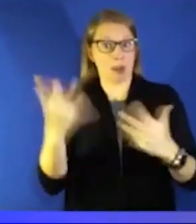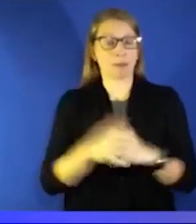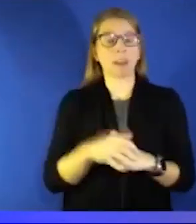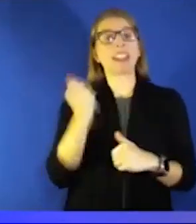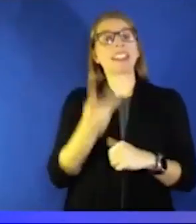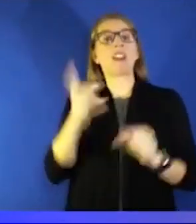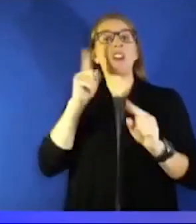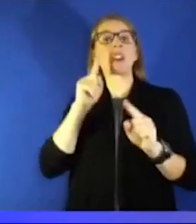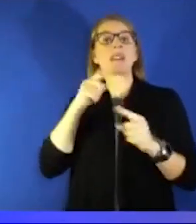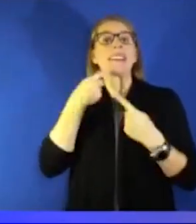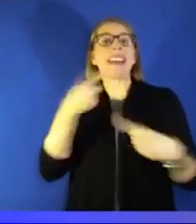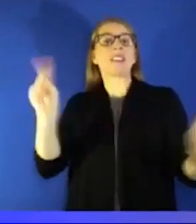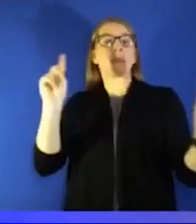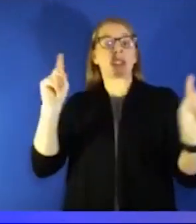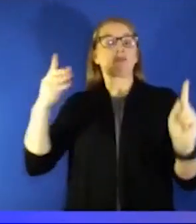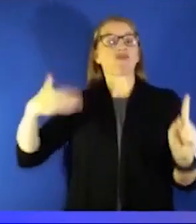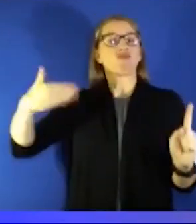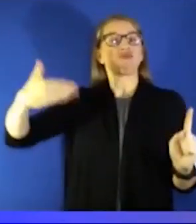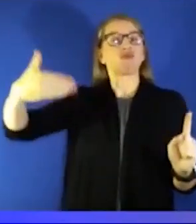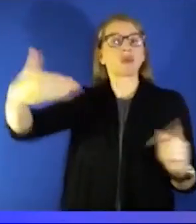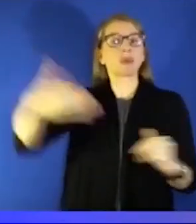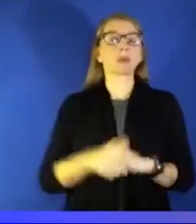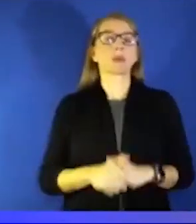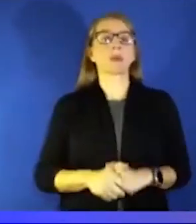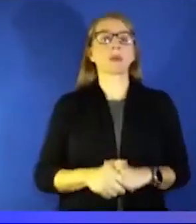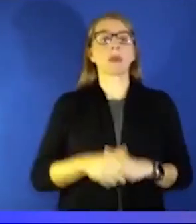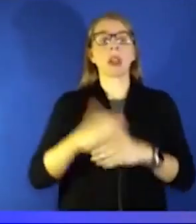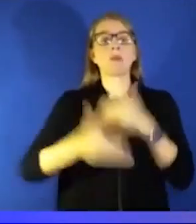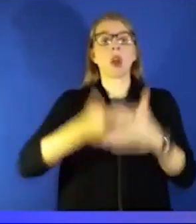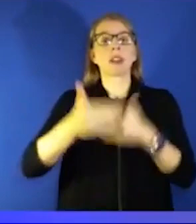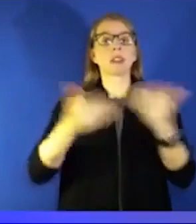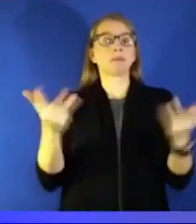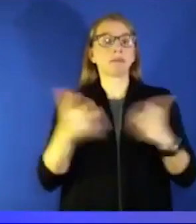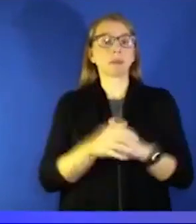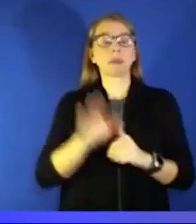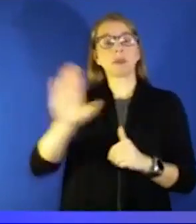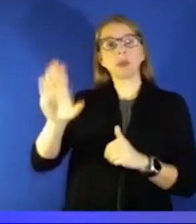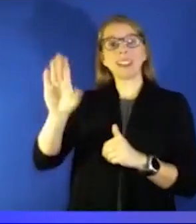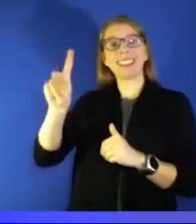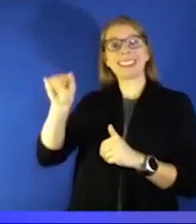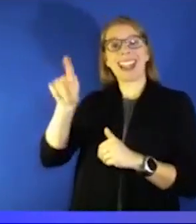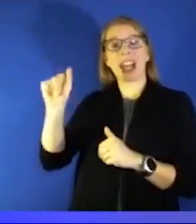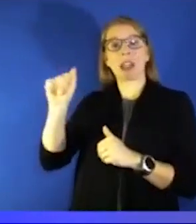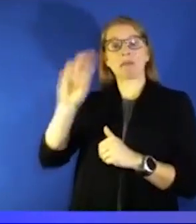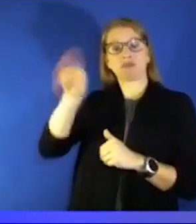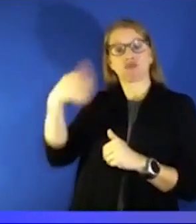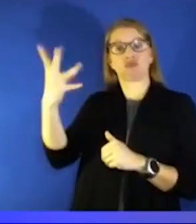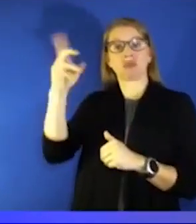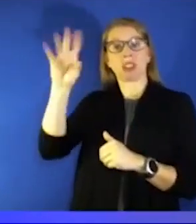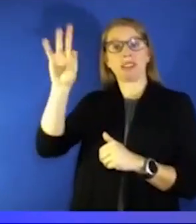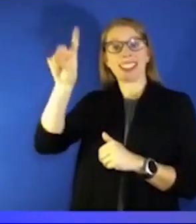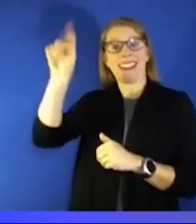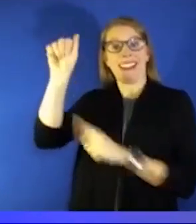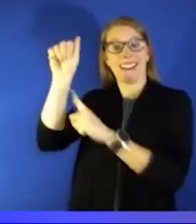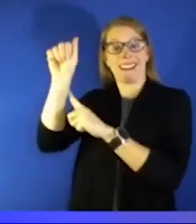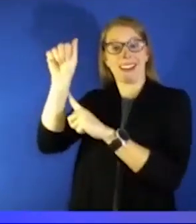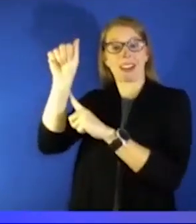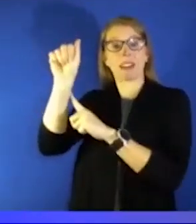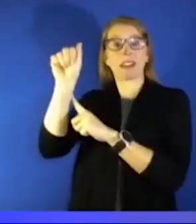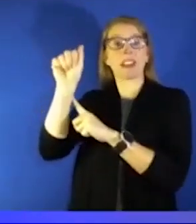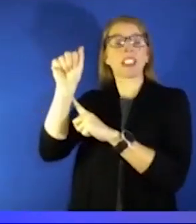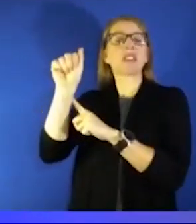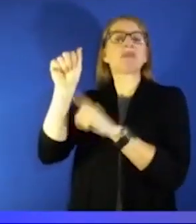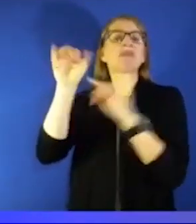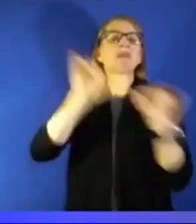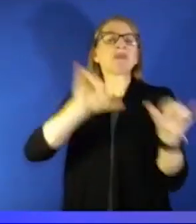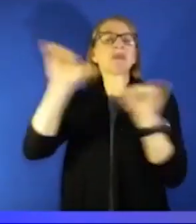this lines, and what the process is that they give their data to the FDA. The FDA will have a similar meeting to the ACIP